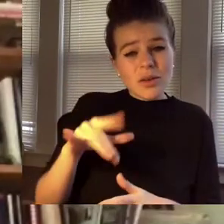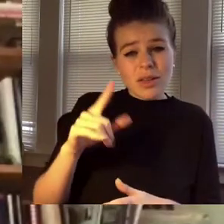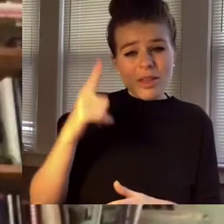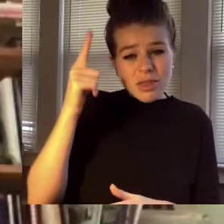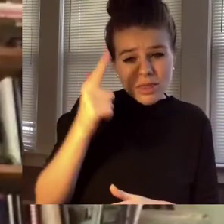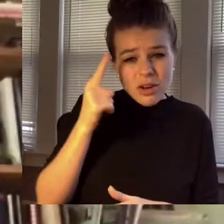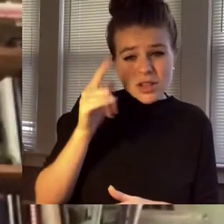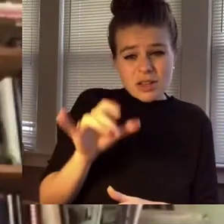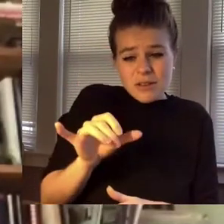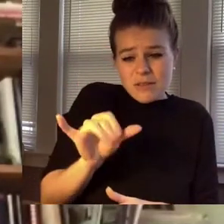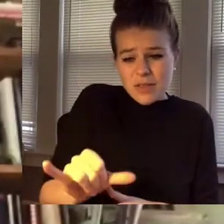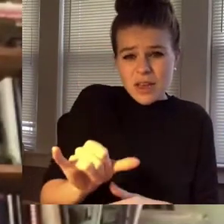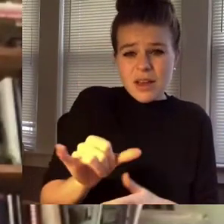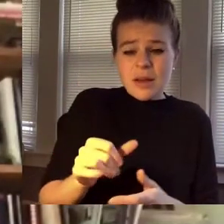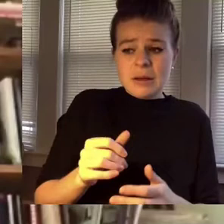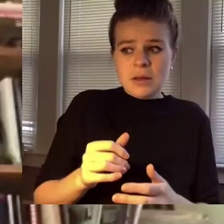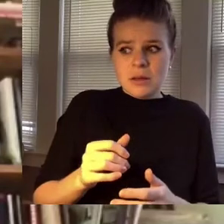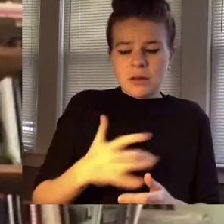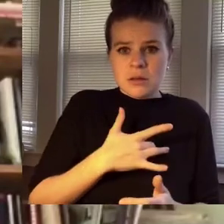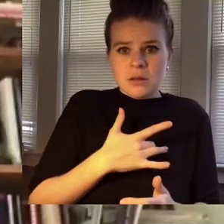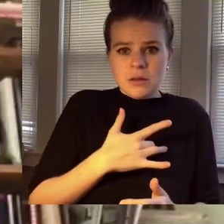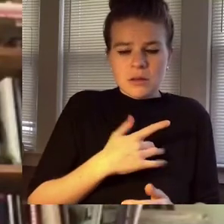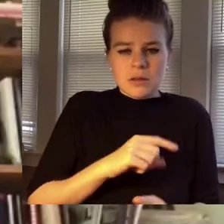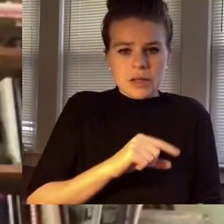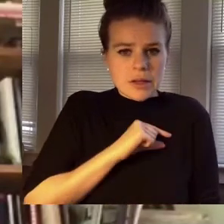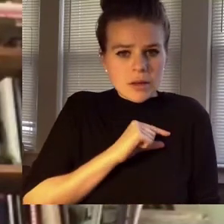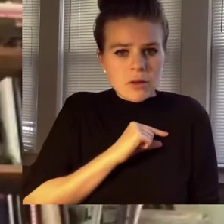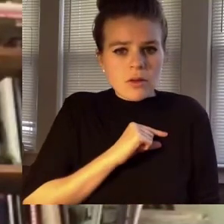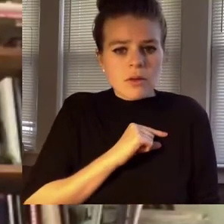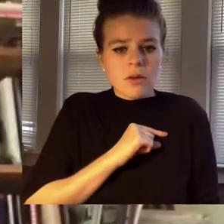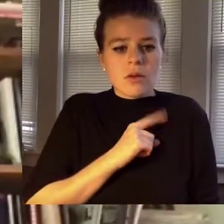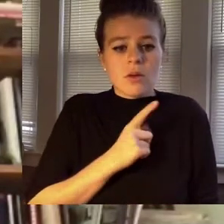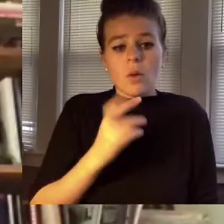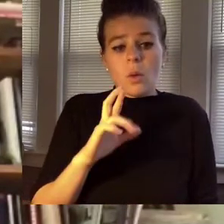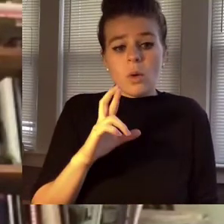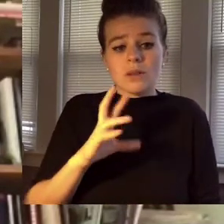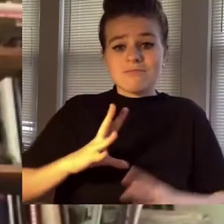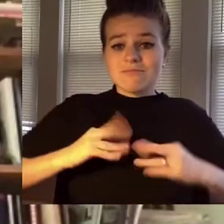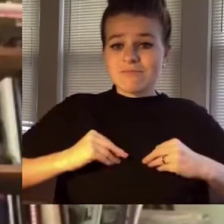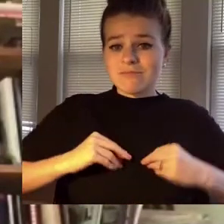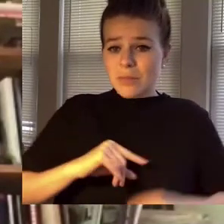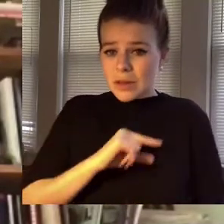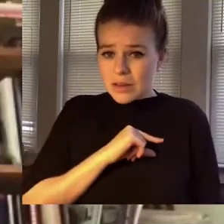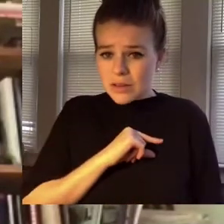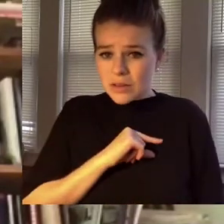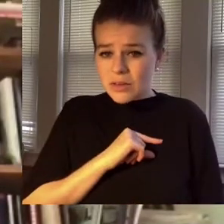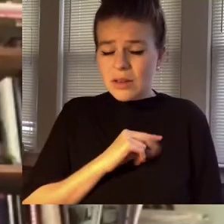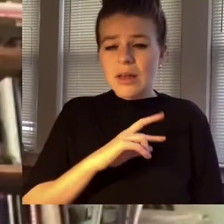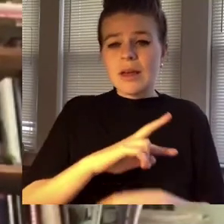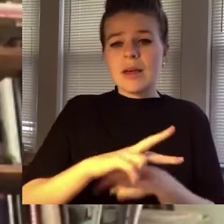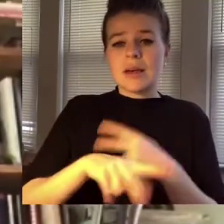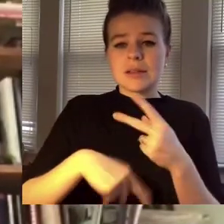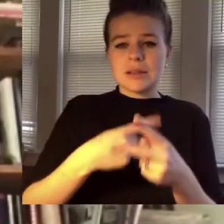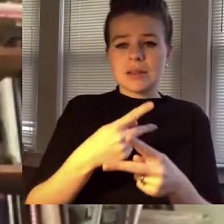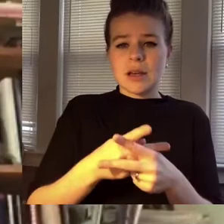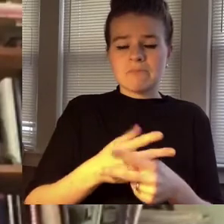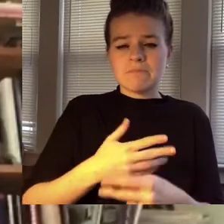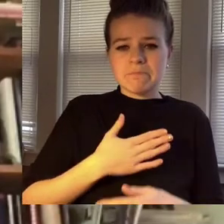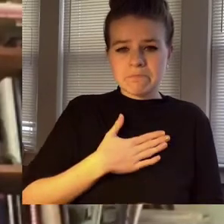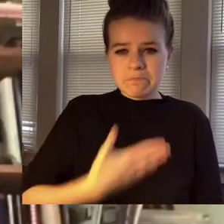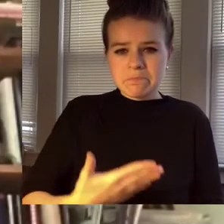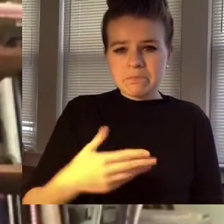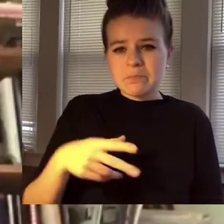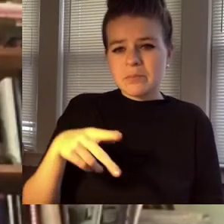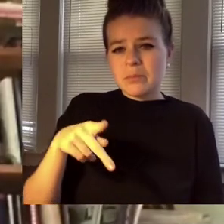this expiation of guilt, but the embrace of guilt, is a kind of penance. It's